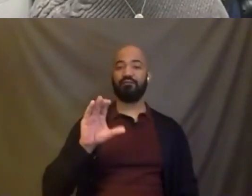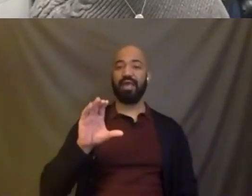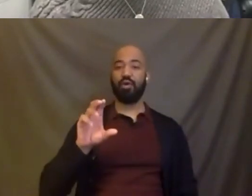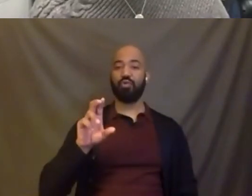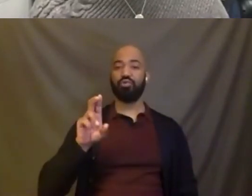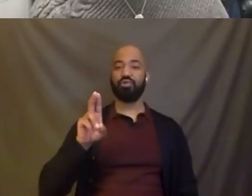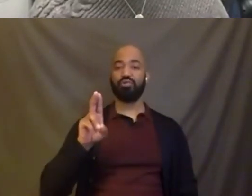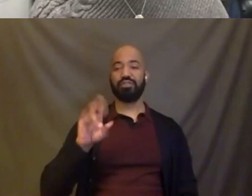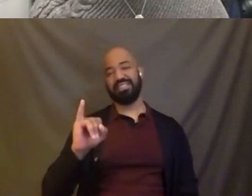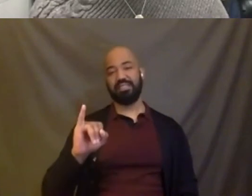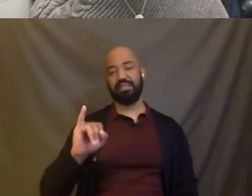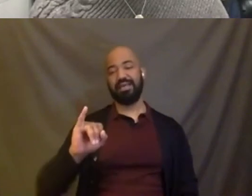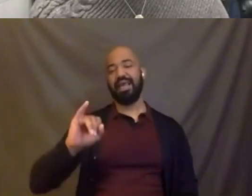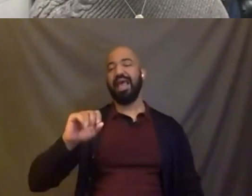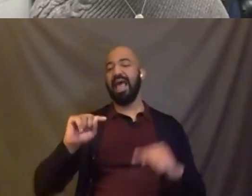fun. So